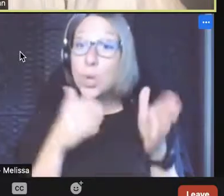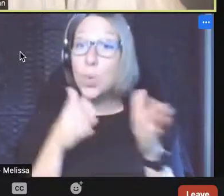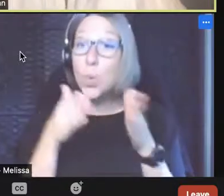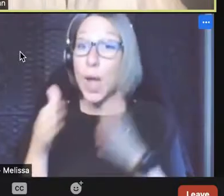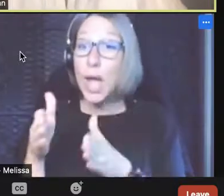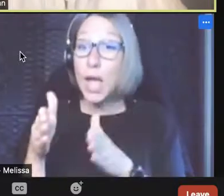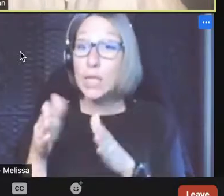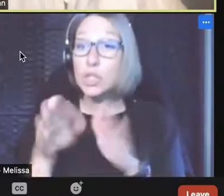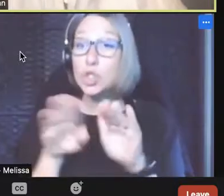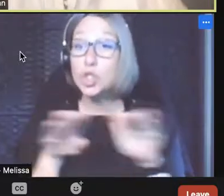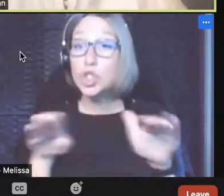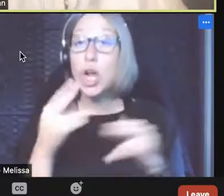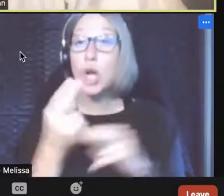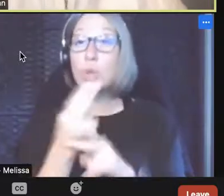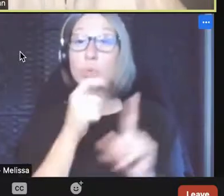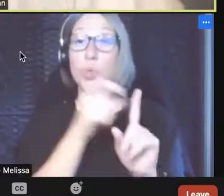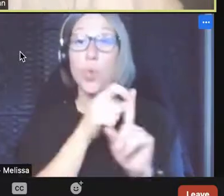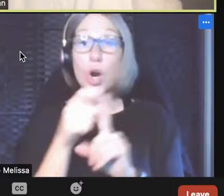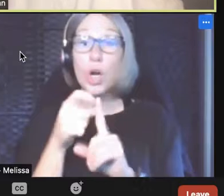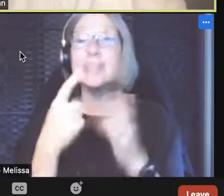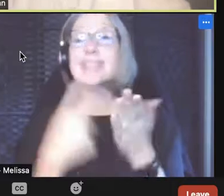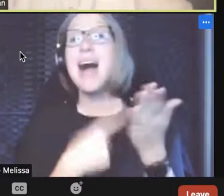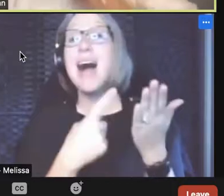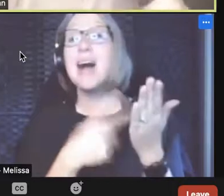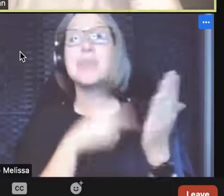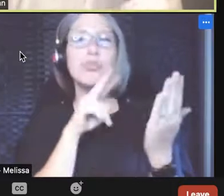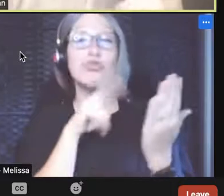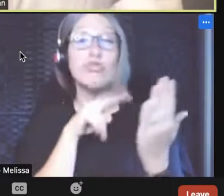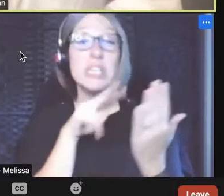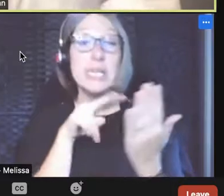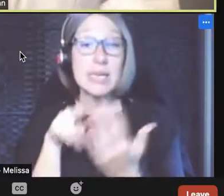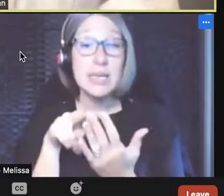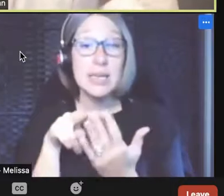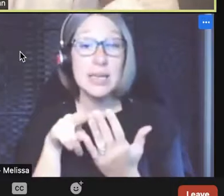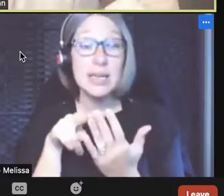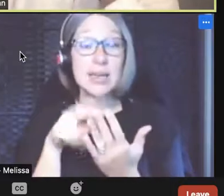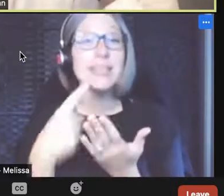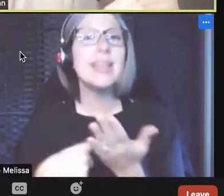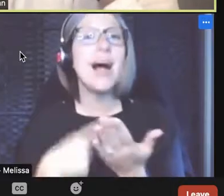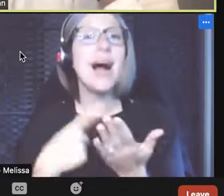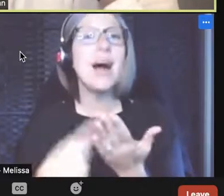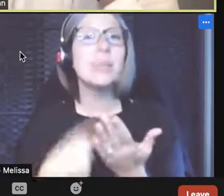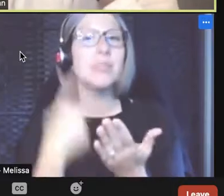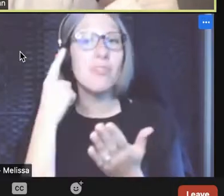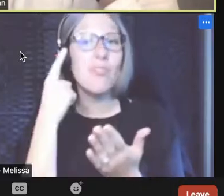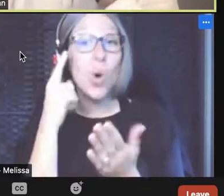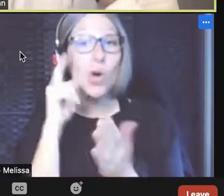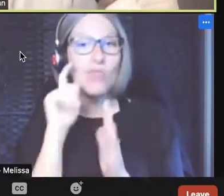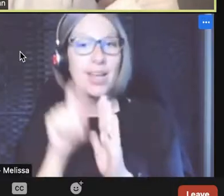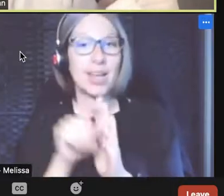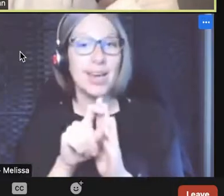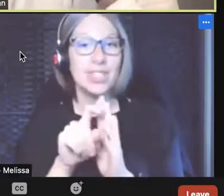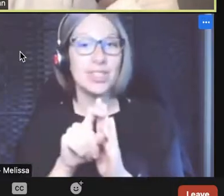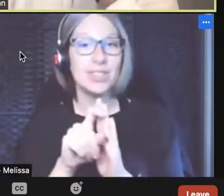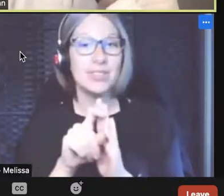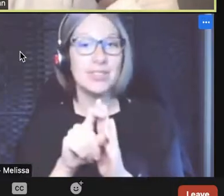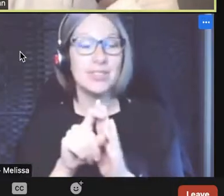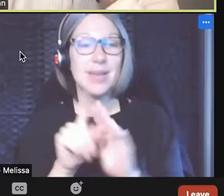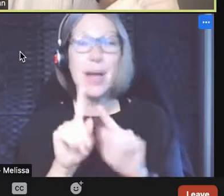words, sometimes for reading, sometimes for recognition of something, but they're not